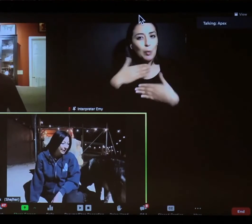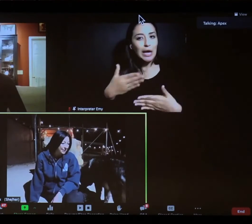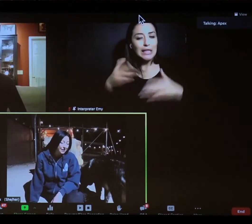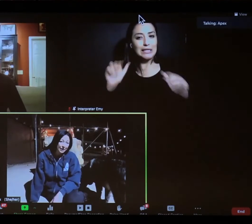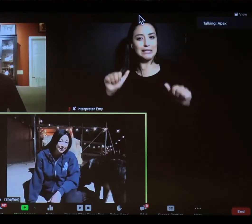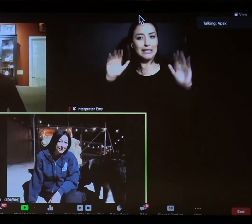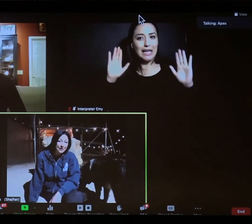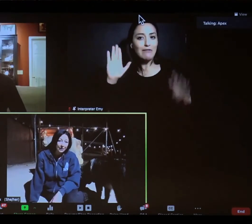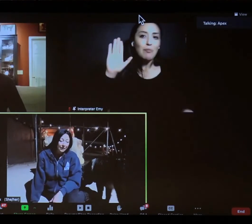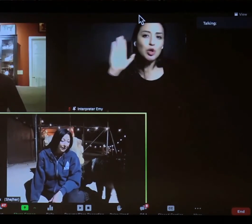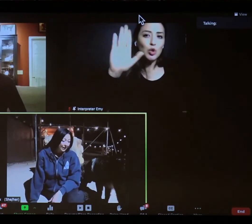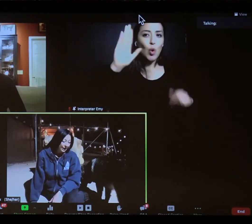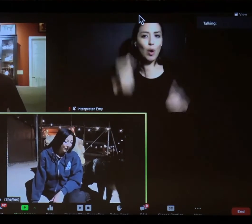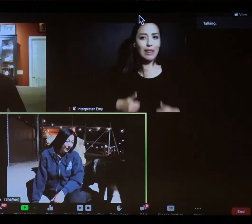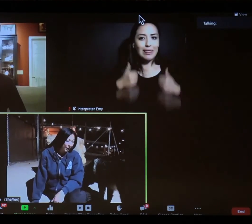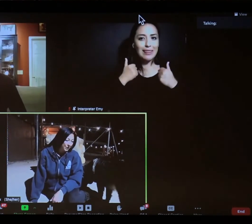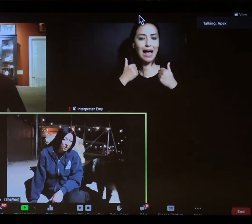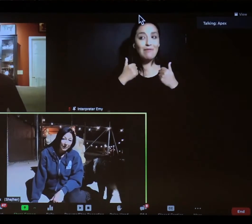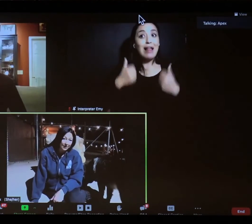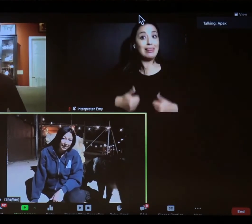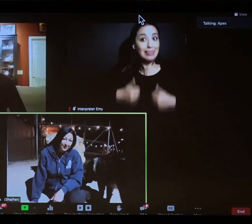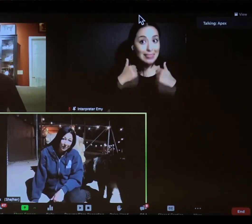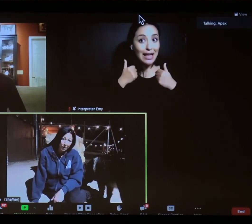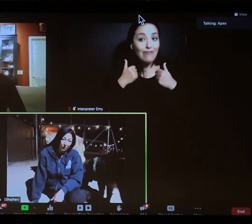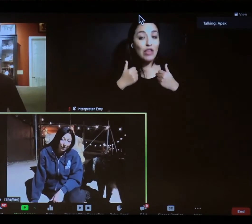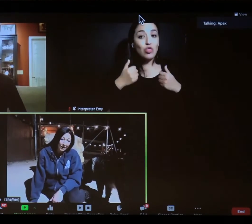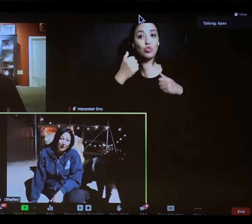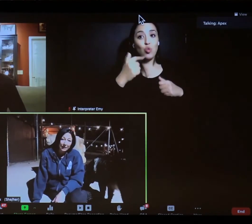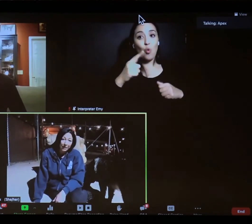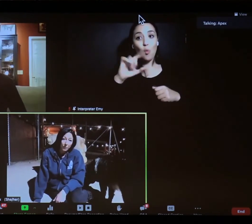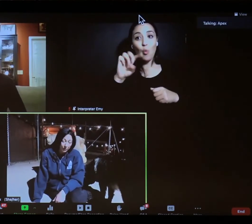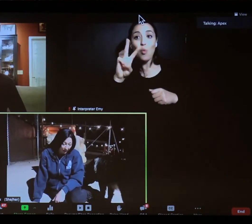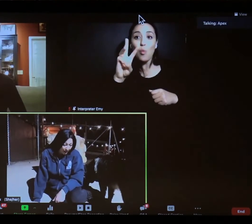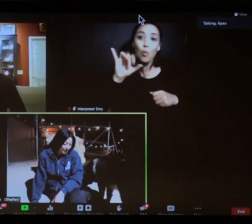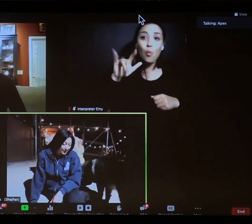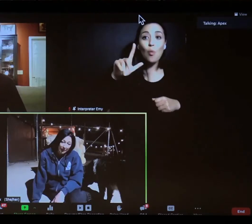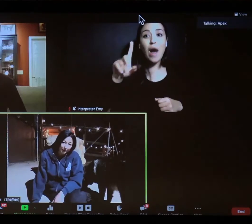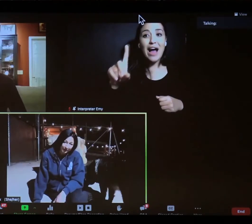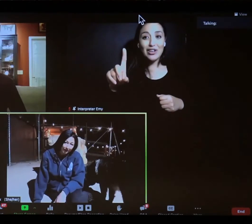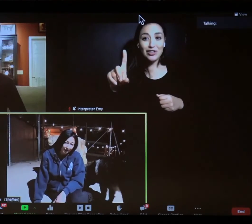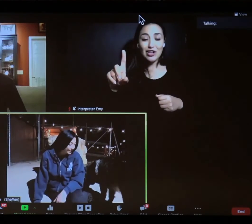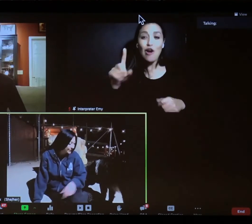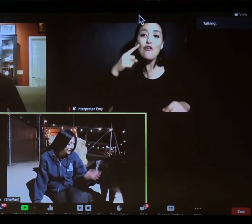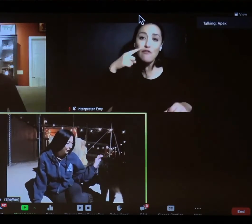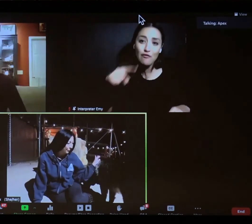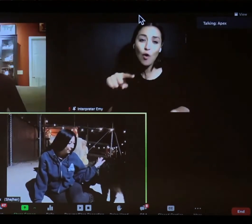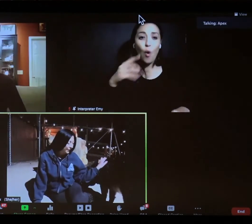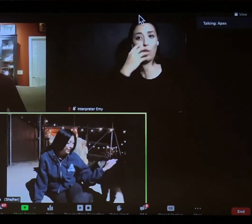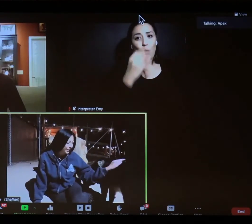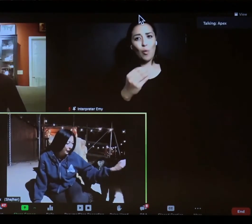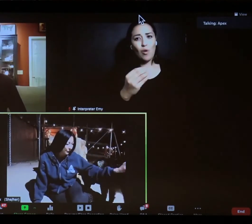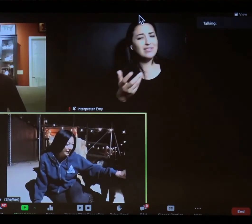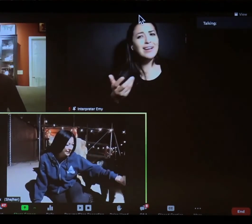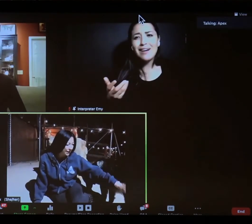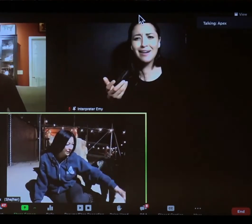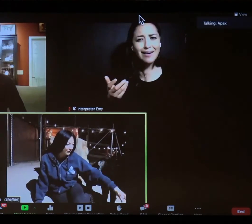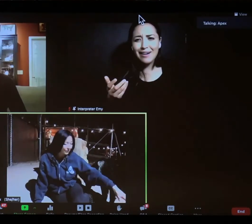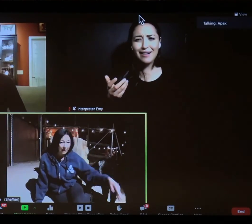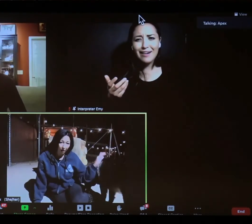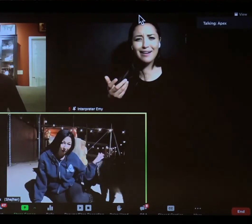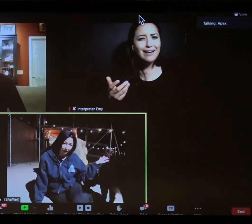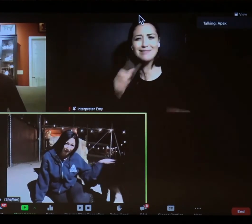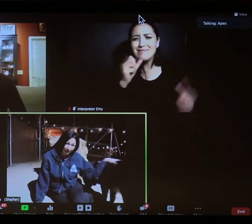not easy. I wouldn't do anything else in the whole world. I wouldn't give it up, but it is definitely not easy. So, that's kind of